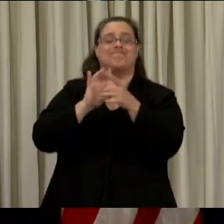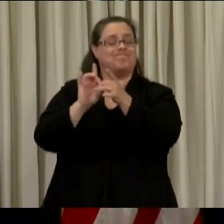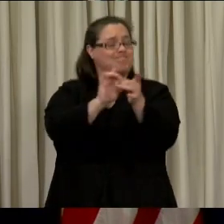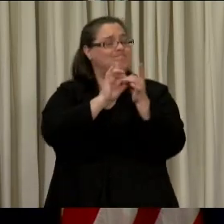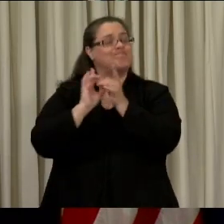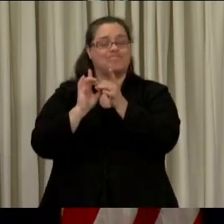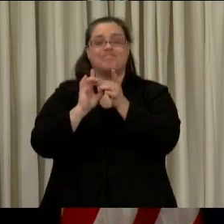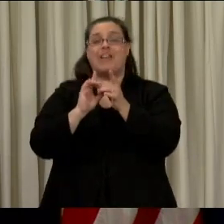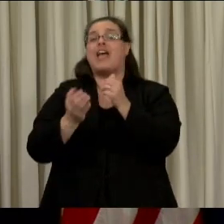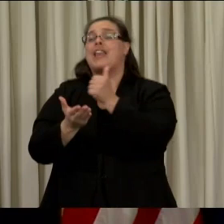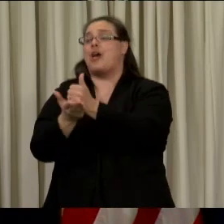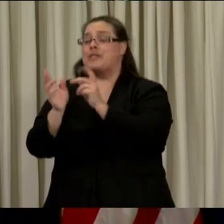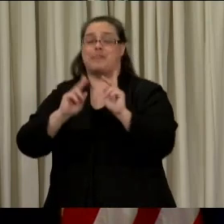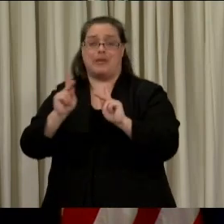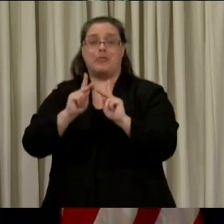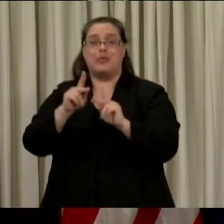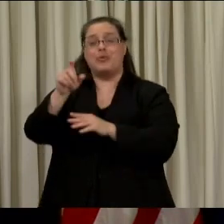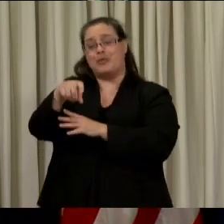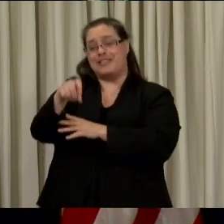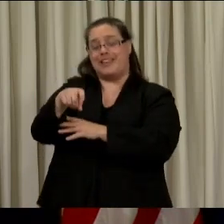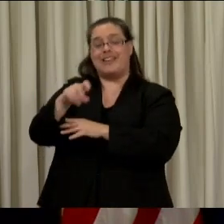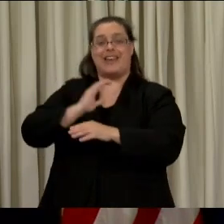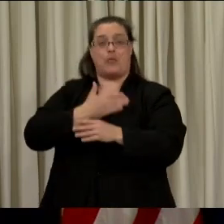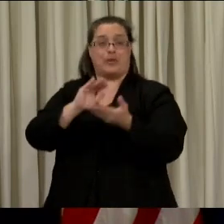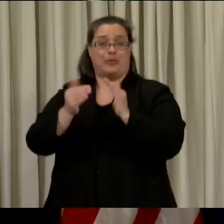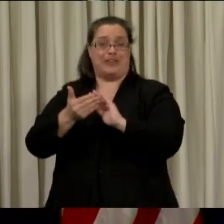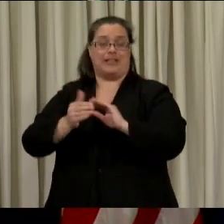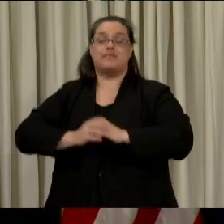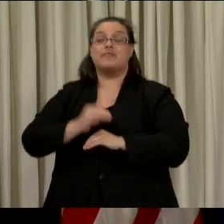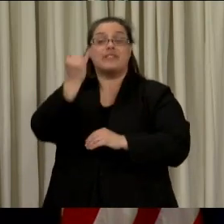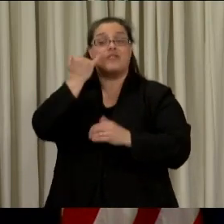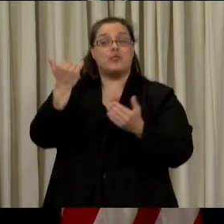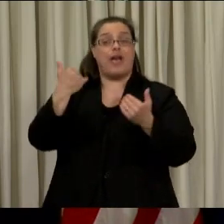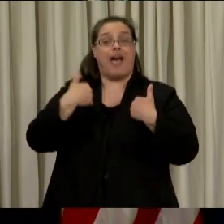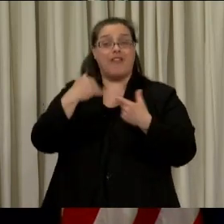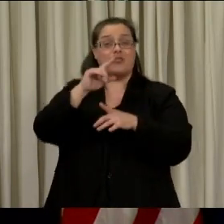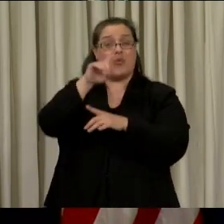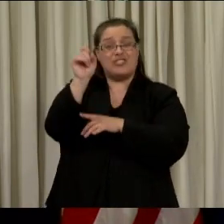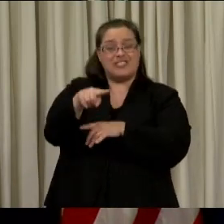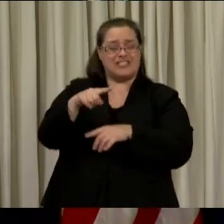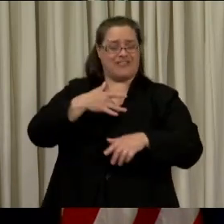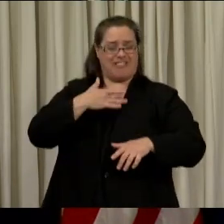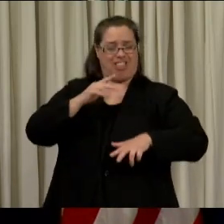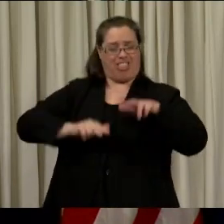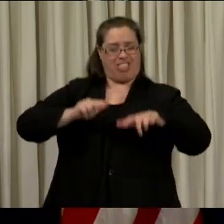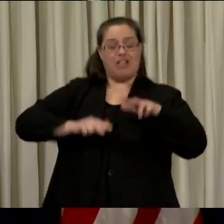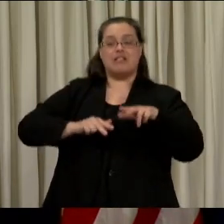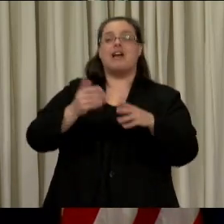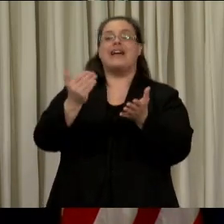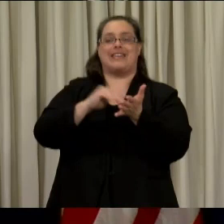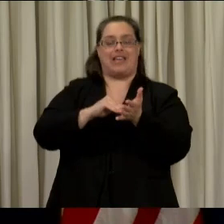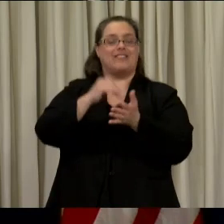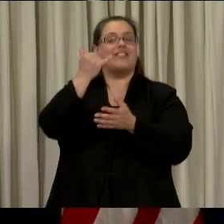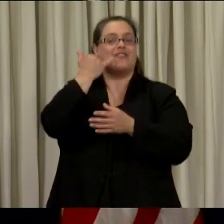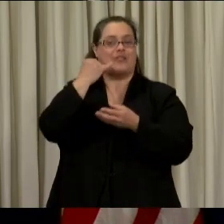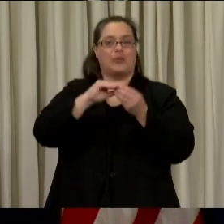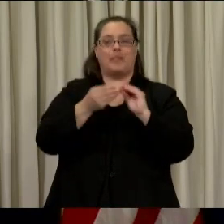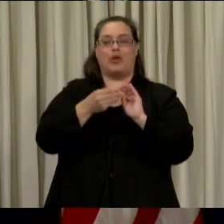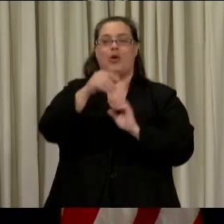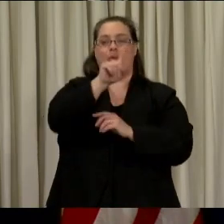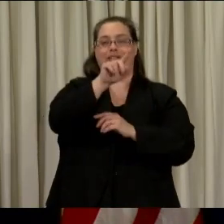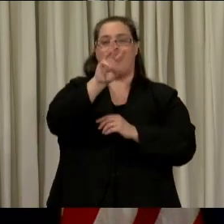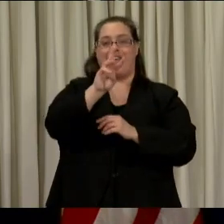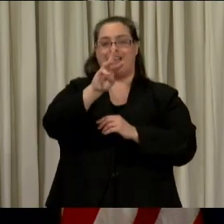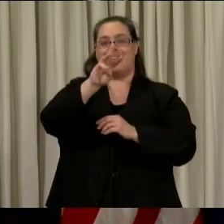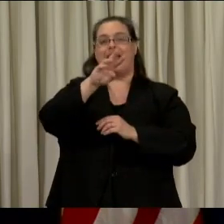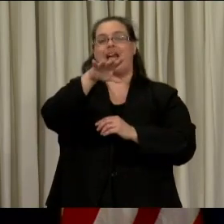support those in need in our community. If you do have questions, that number again at our Public Health Call Center is 1-866-408-1899,